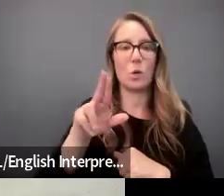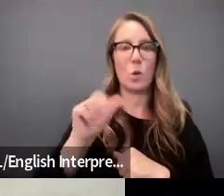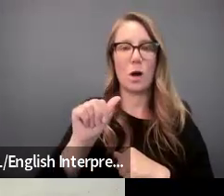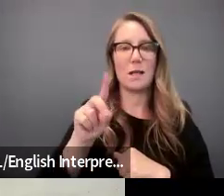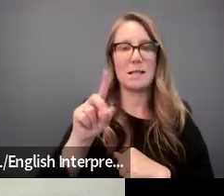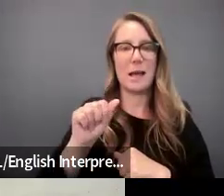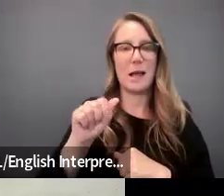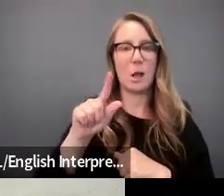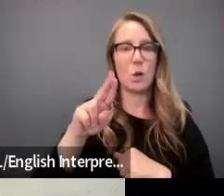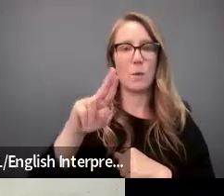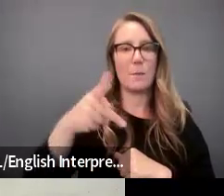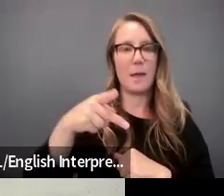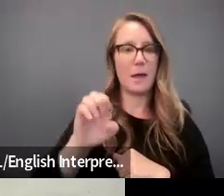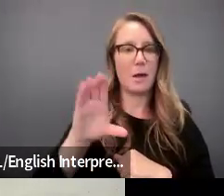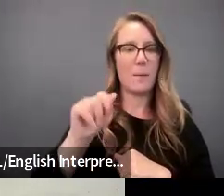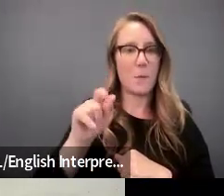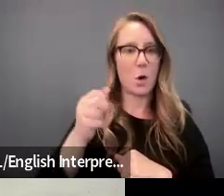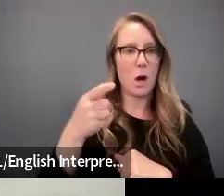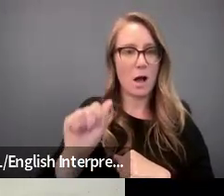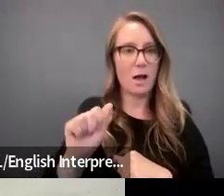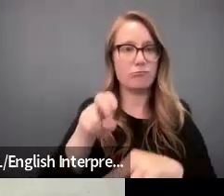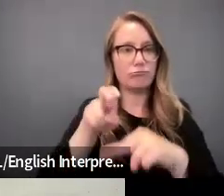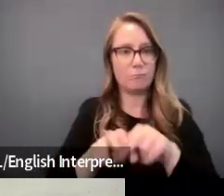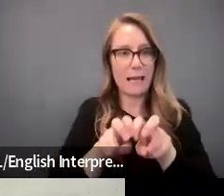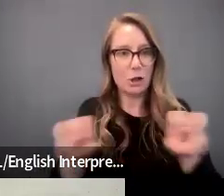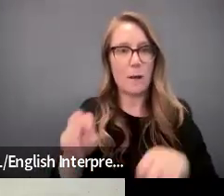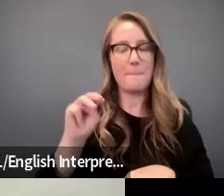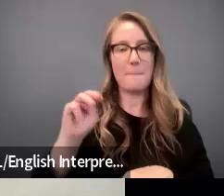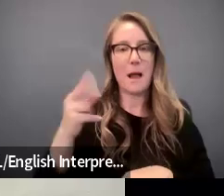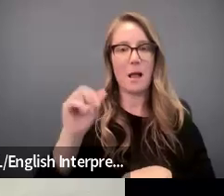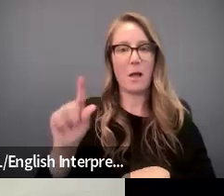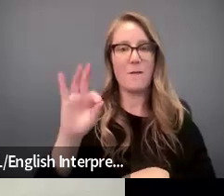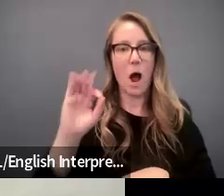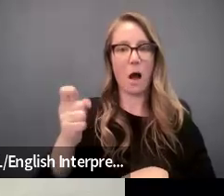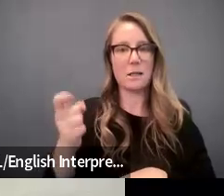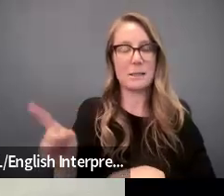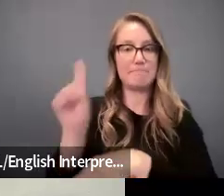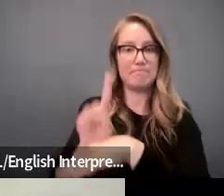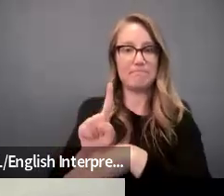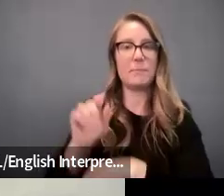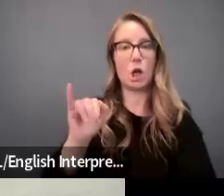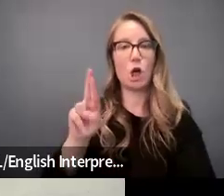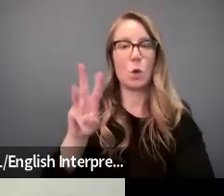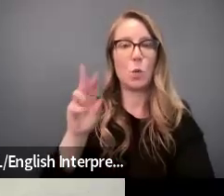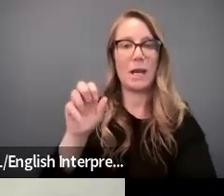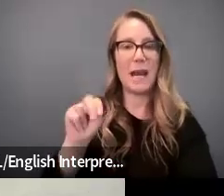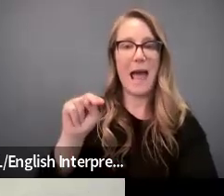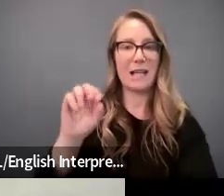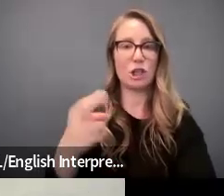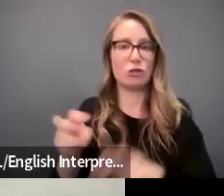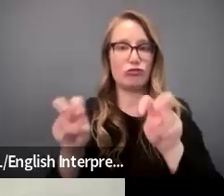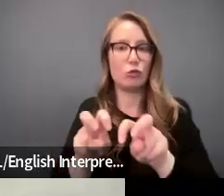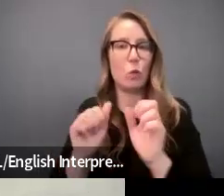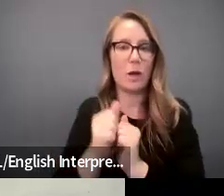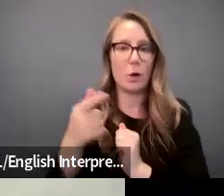Gamboa sitting on the couch, Michael Fox standing above them, and Erwin Nash sitting on the couch next to